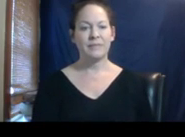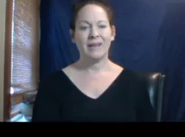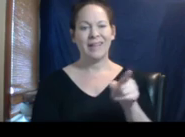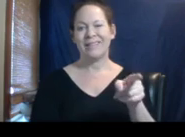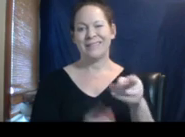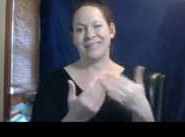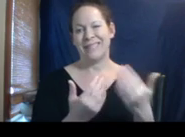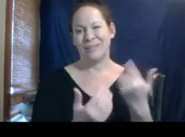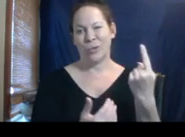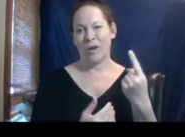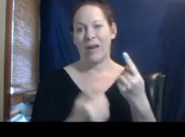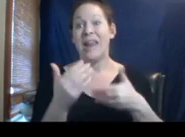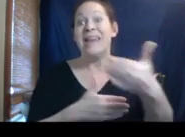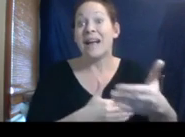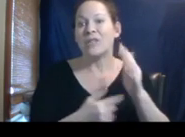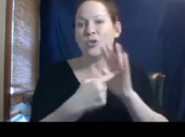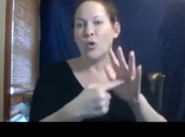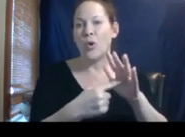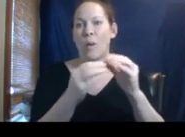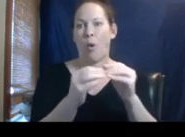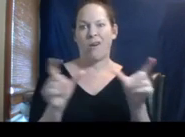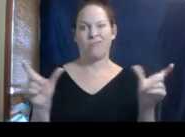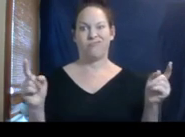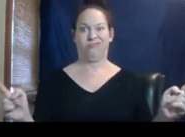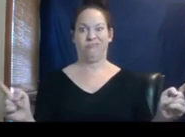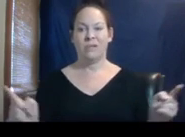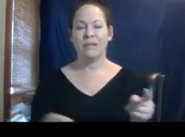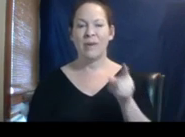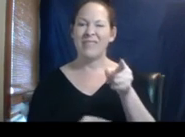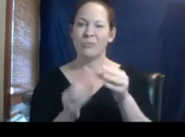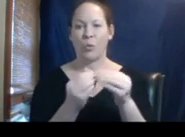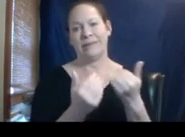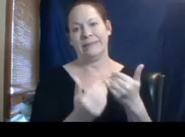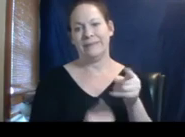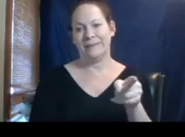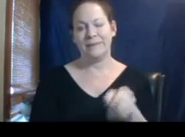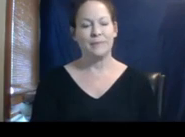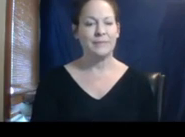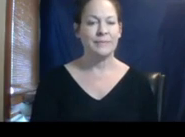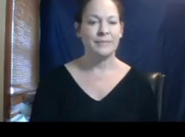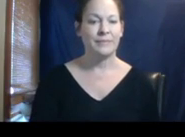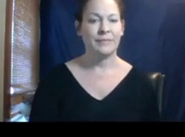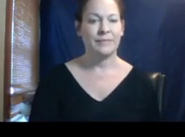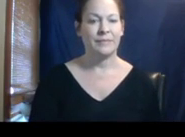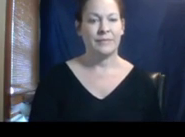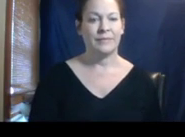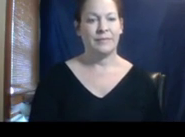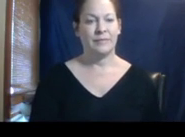I think I'll do a longer one afterwards of it also. So this is my new leading term.